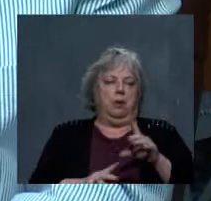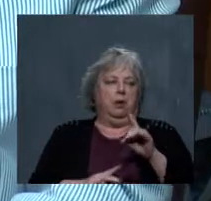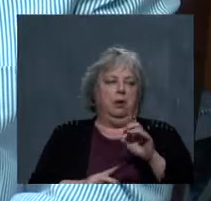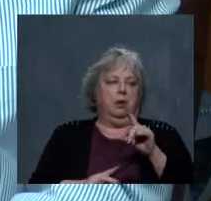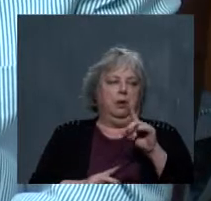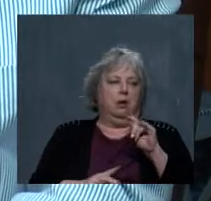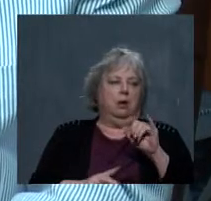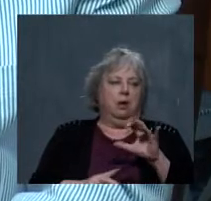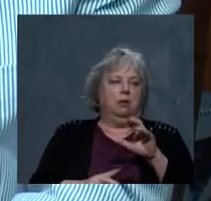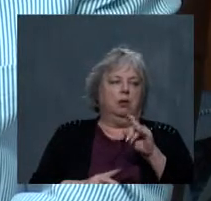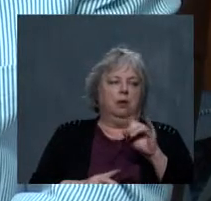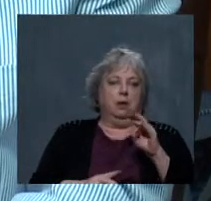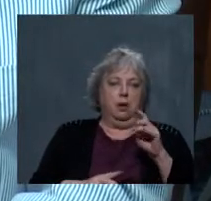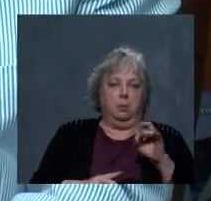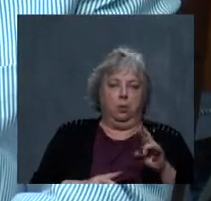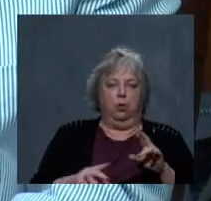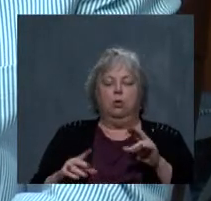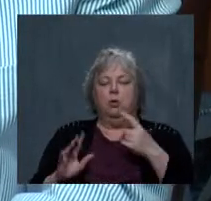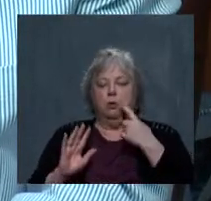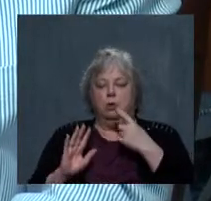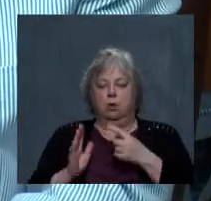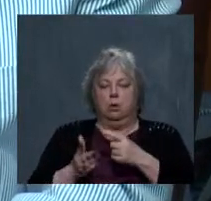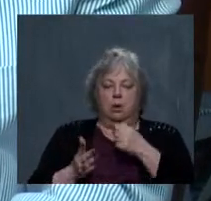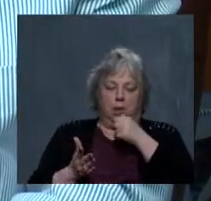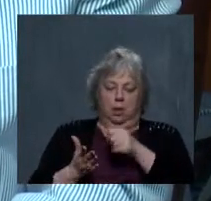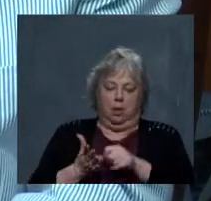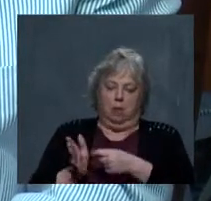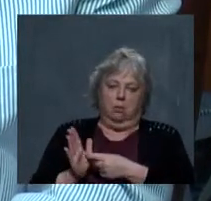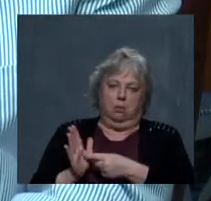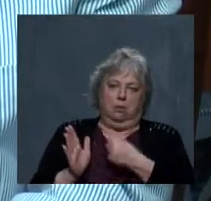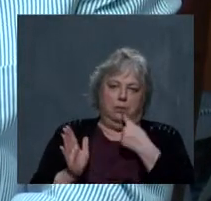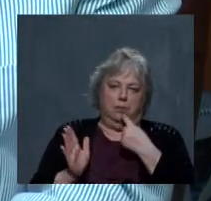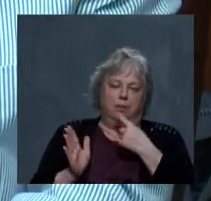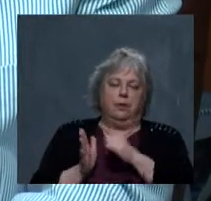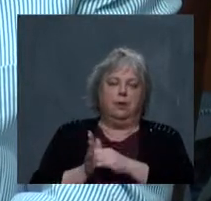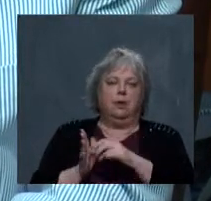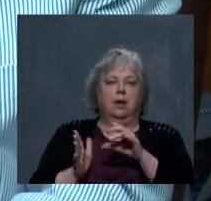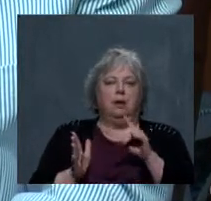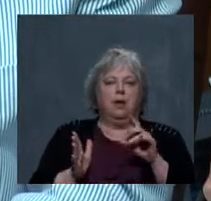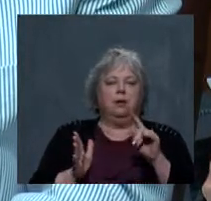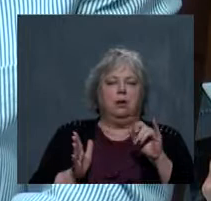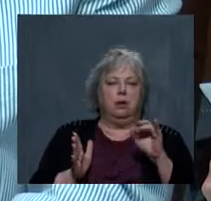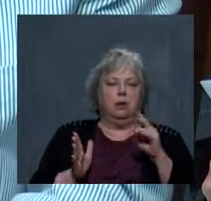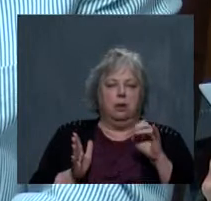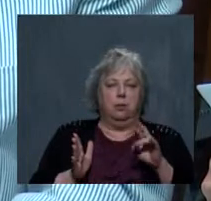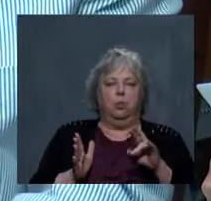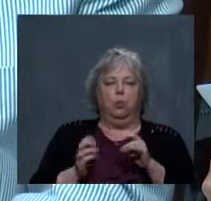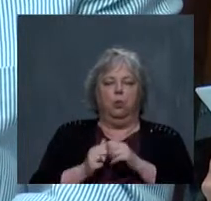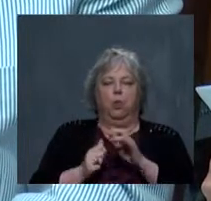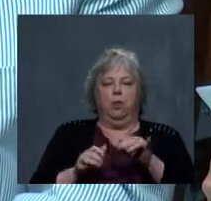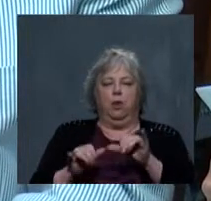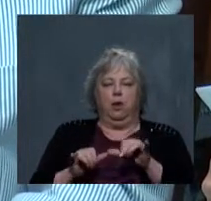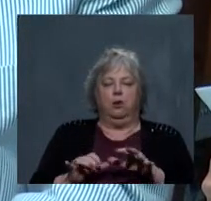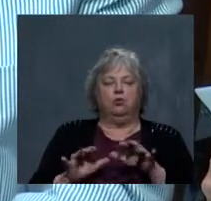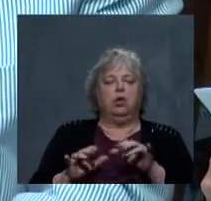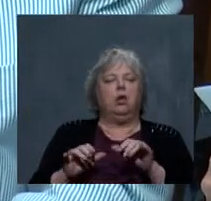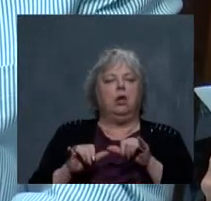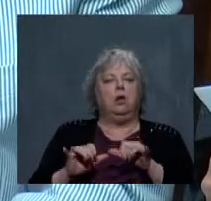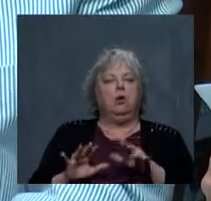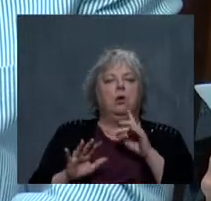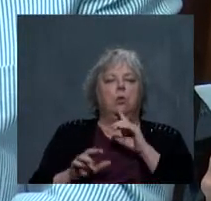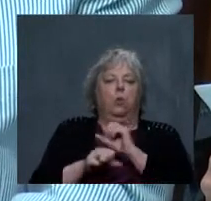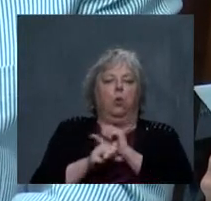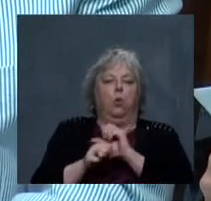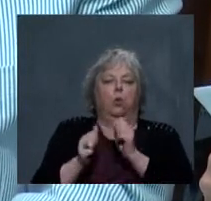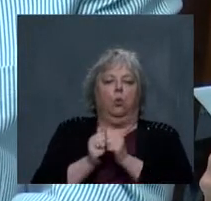Deltic, notes that Deltic Timber Corporation with their engineer White Daters and Associates will